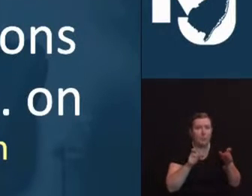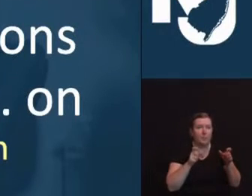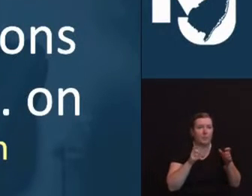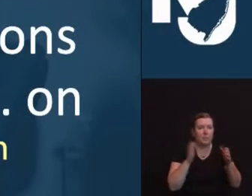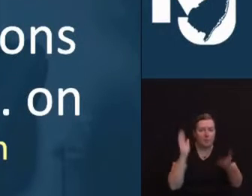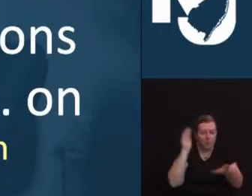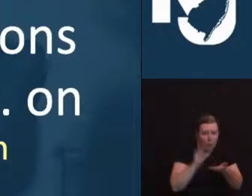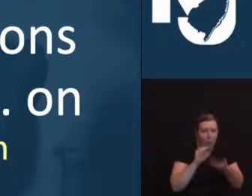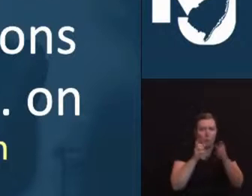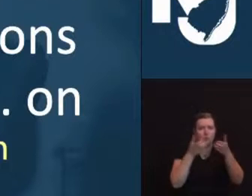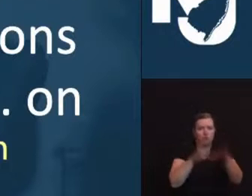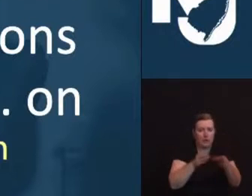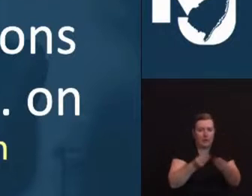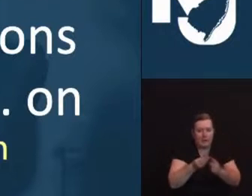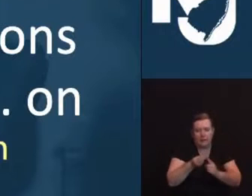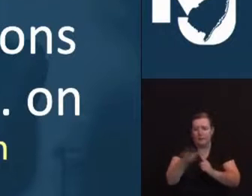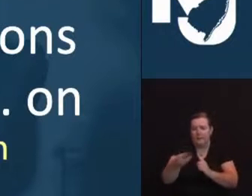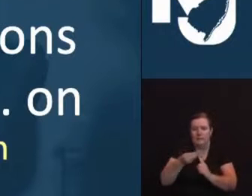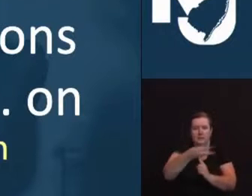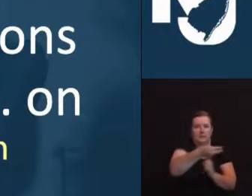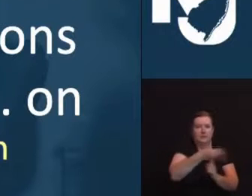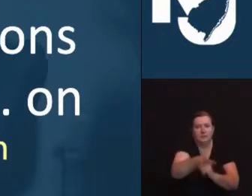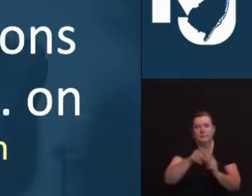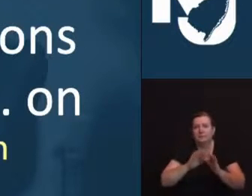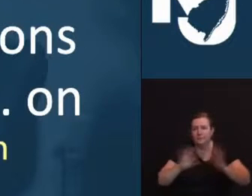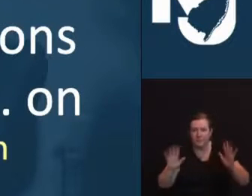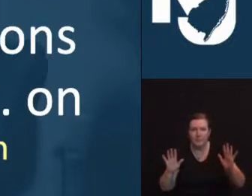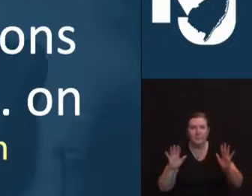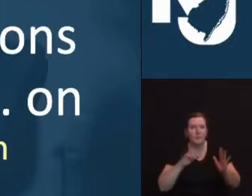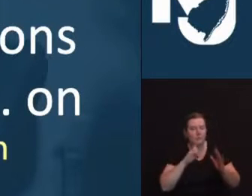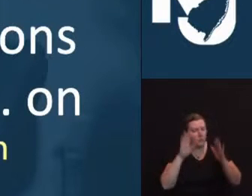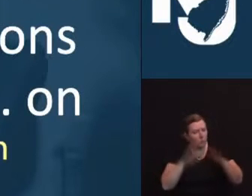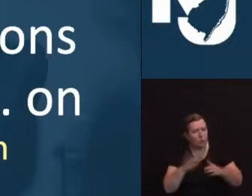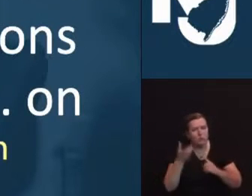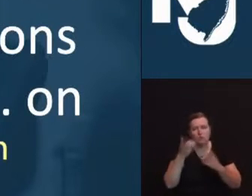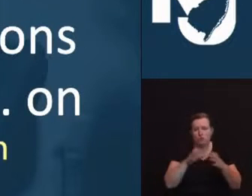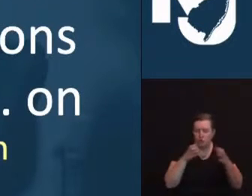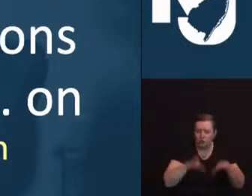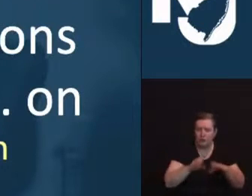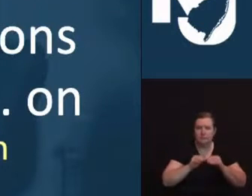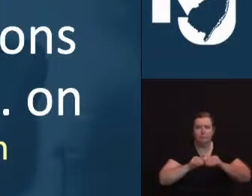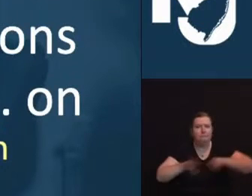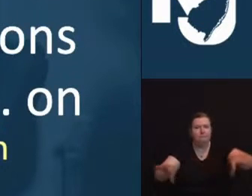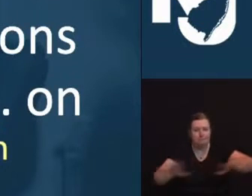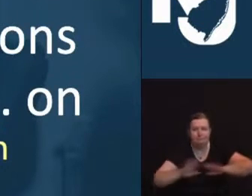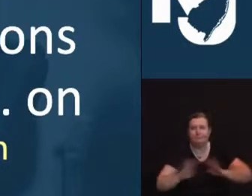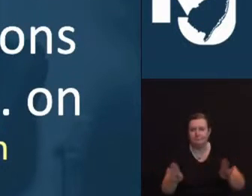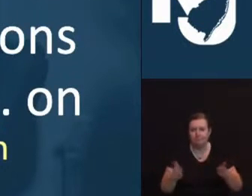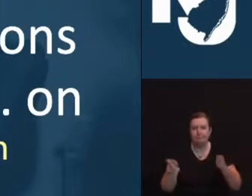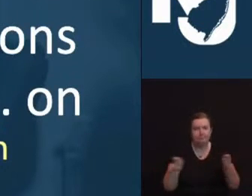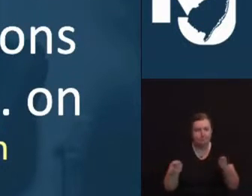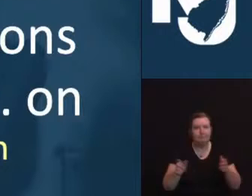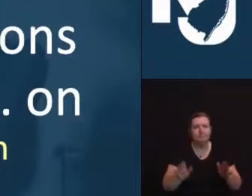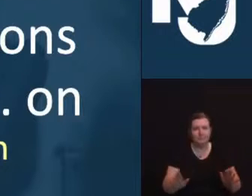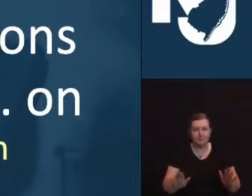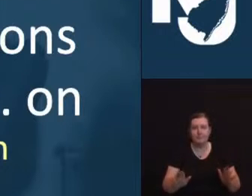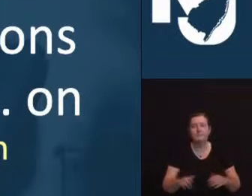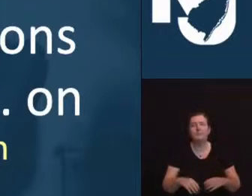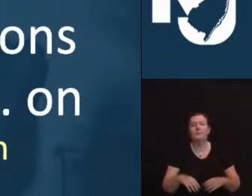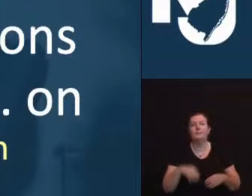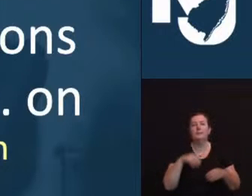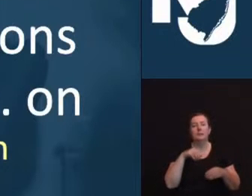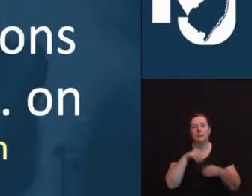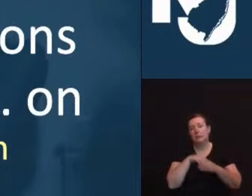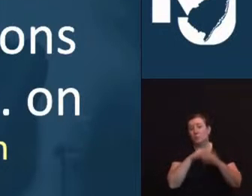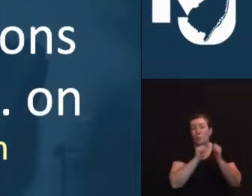simple. As for indoor sports practices or competitions, they will be allowed to exceed the 10-person limit